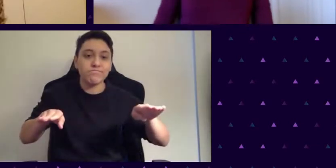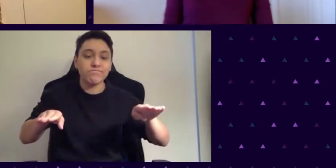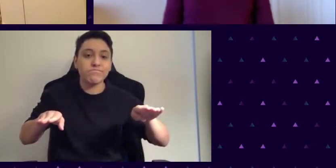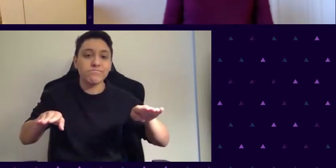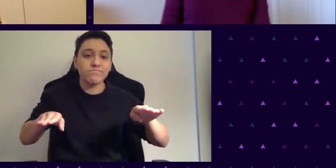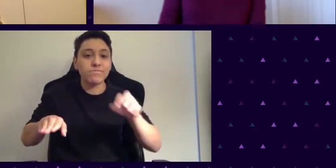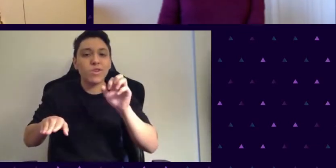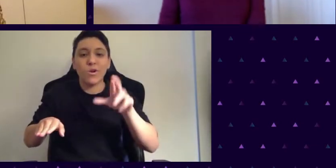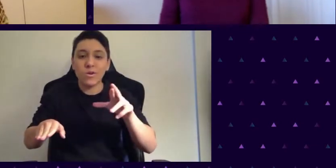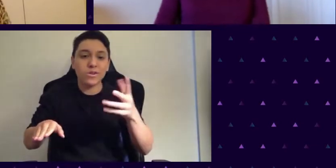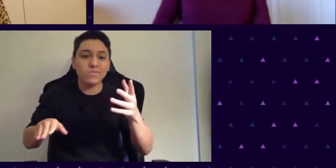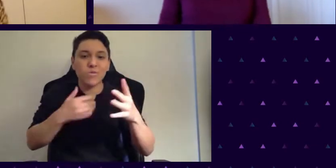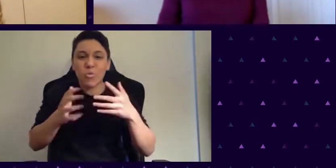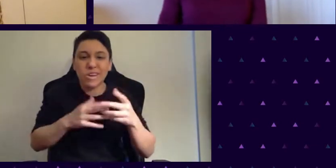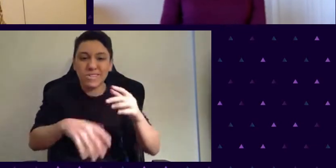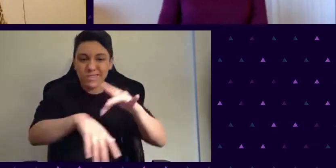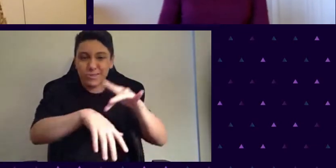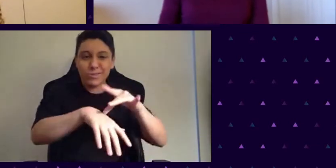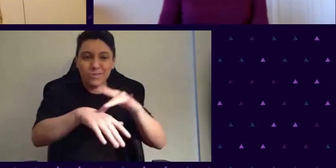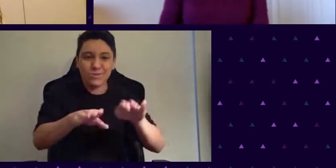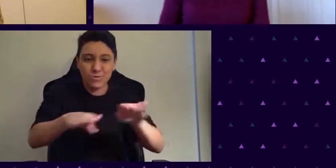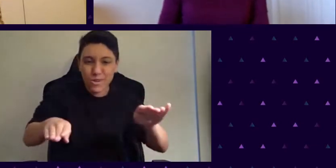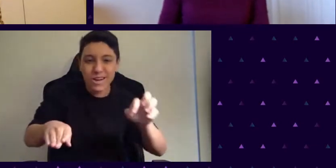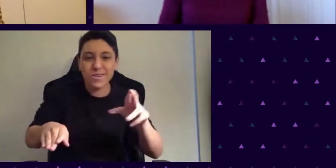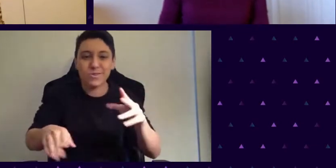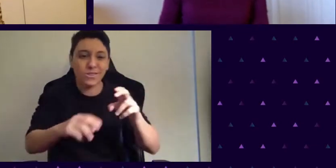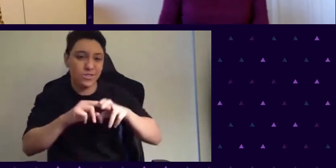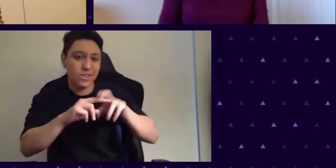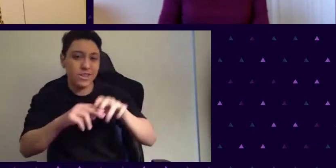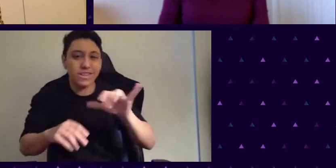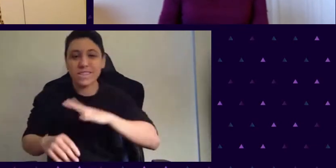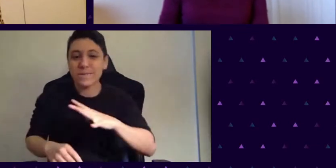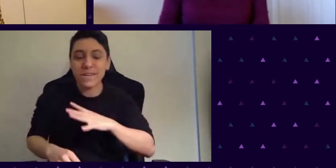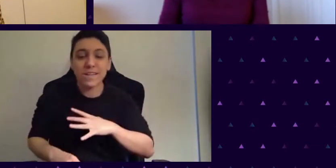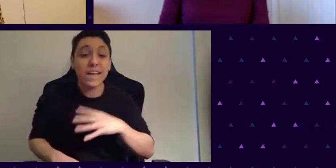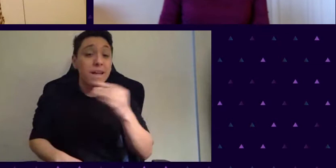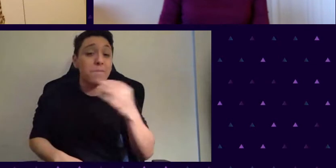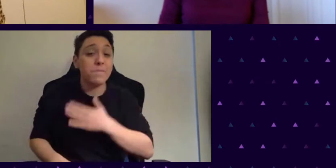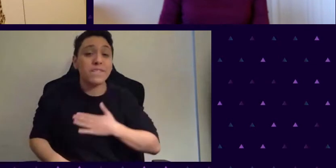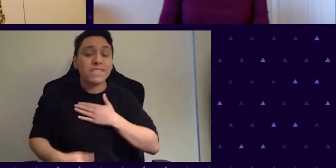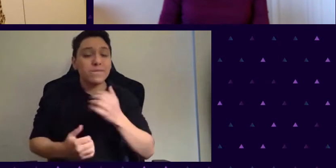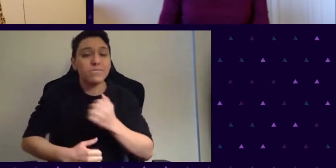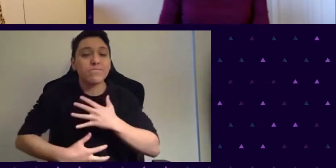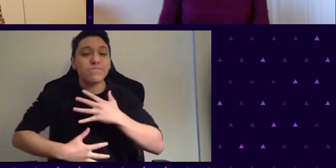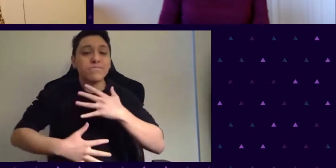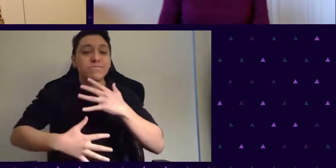is there. And you can just take a breath or two.